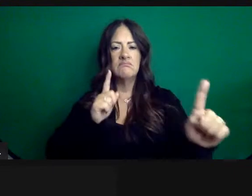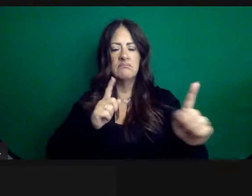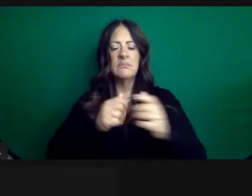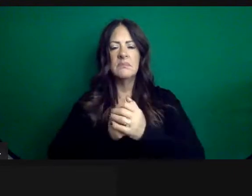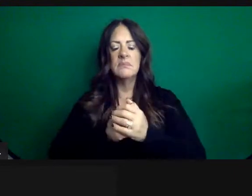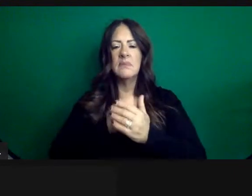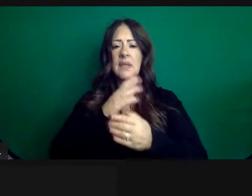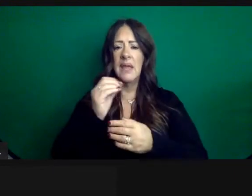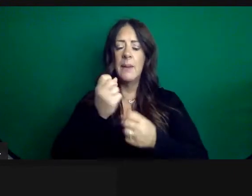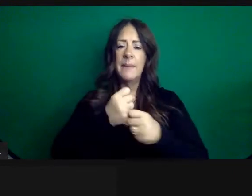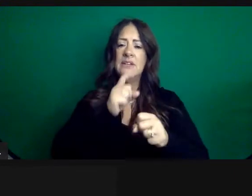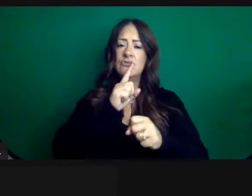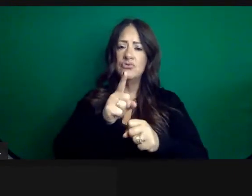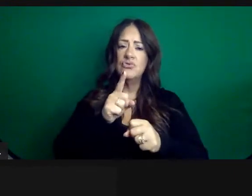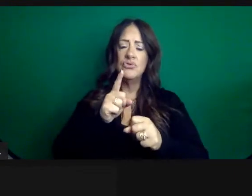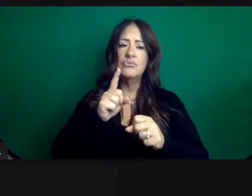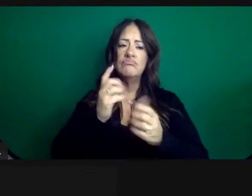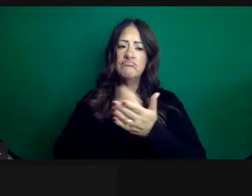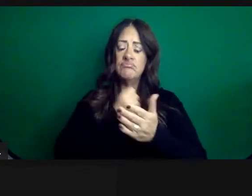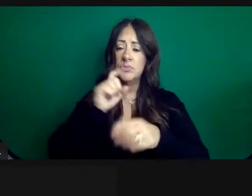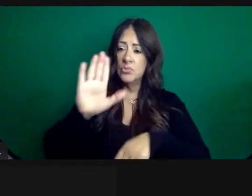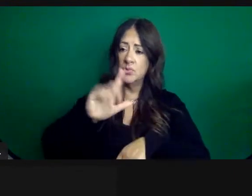day in our state.